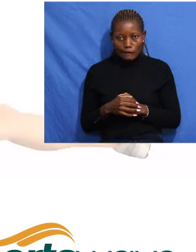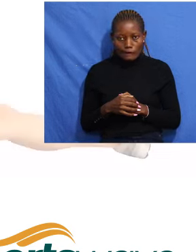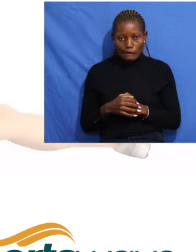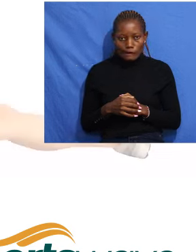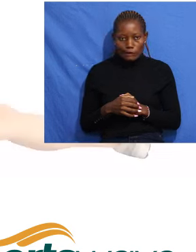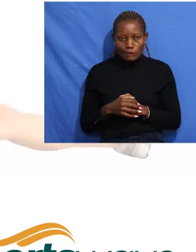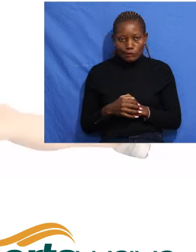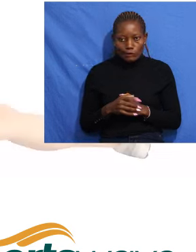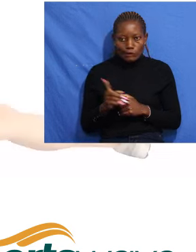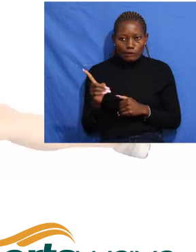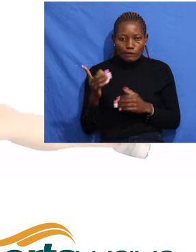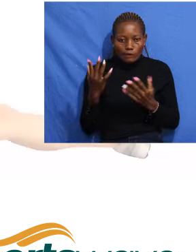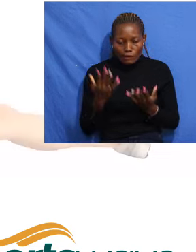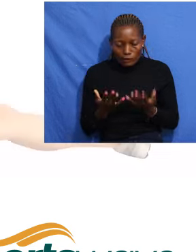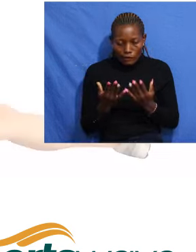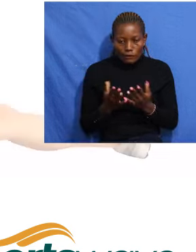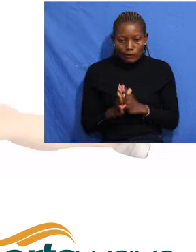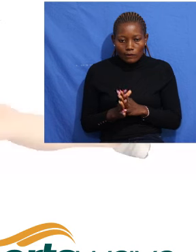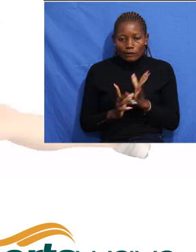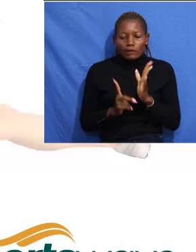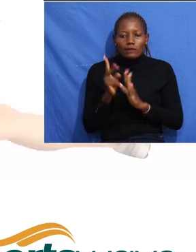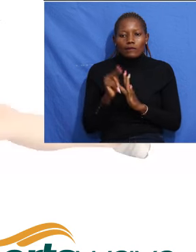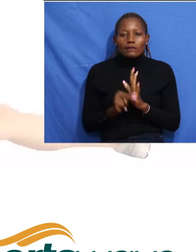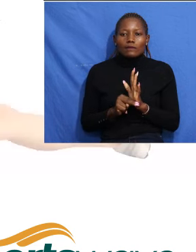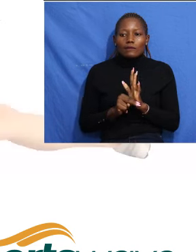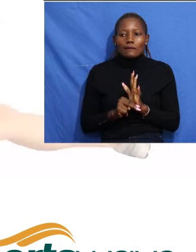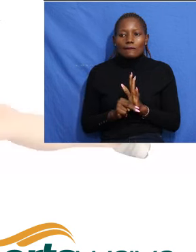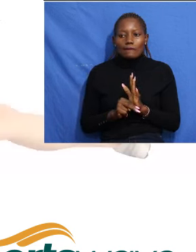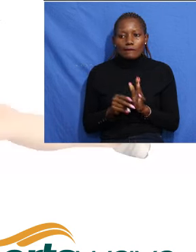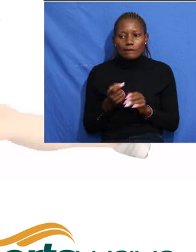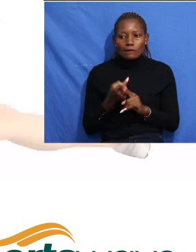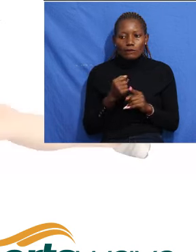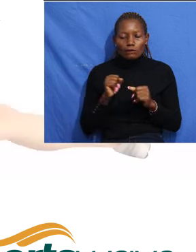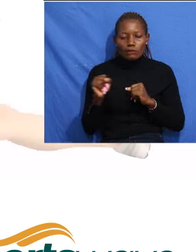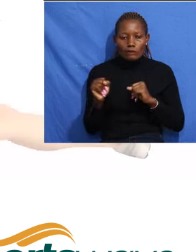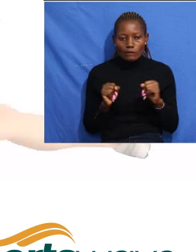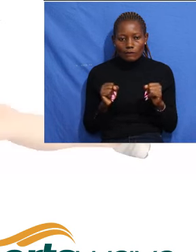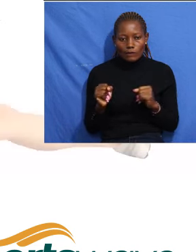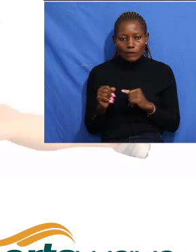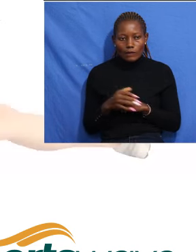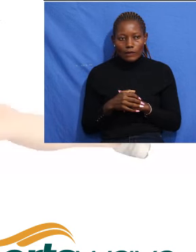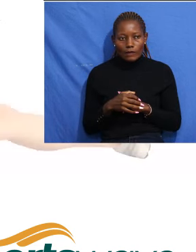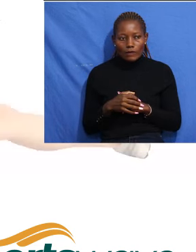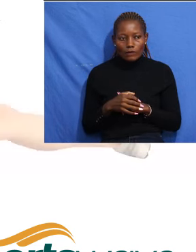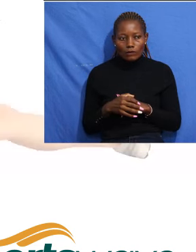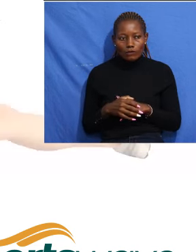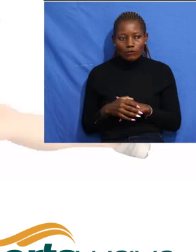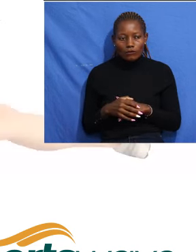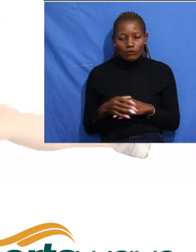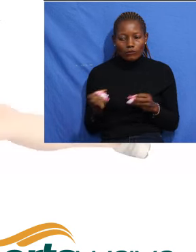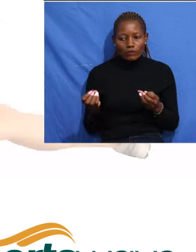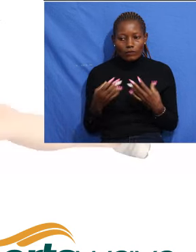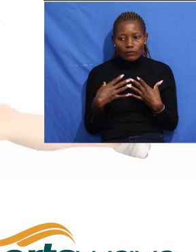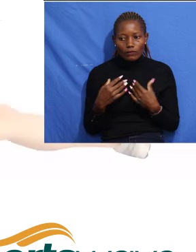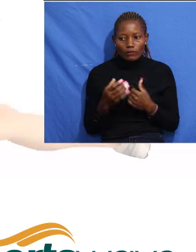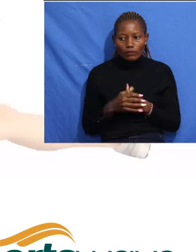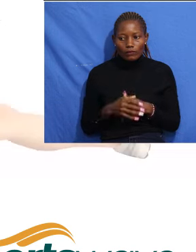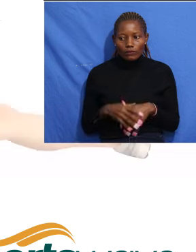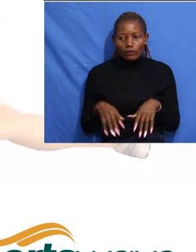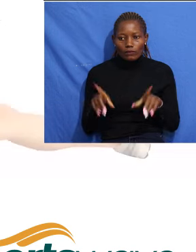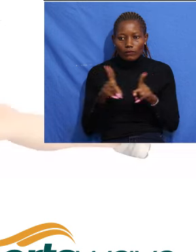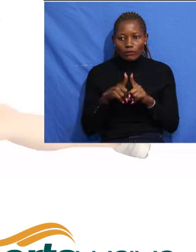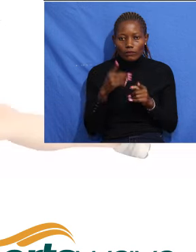strength, rate of force development, or duration of exertion from stretching. And unfortunately, the same is